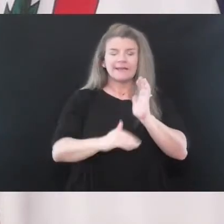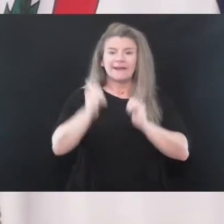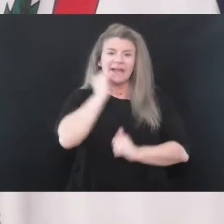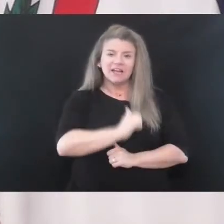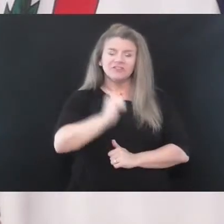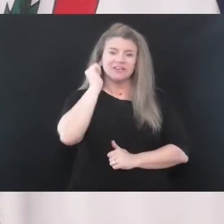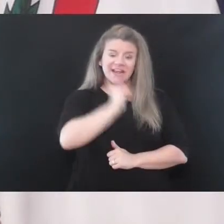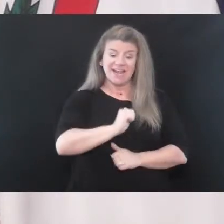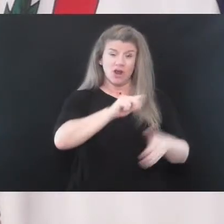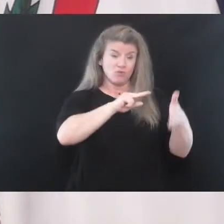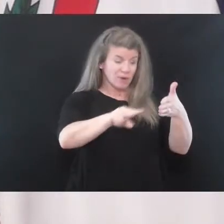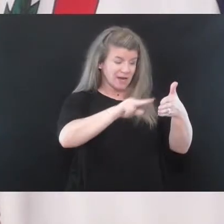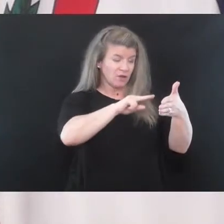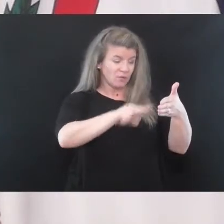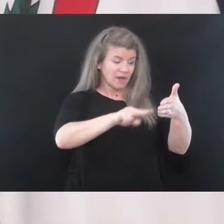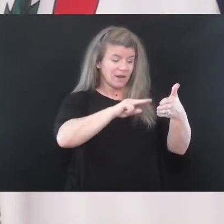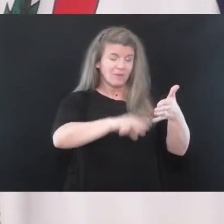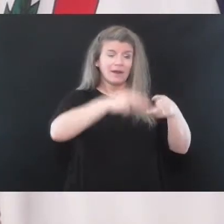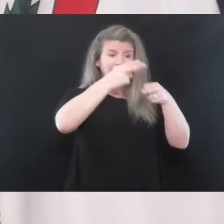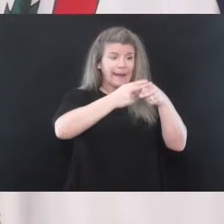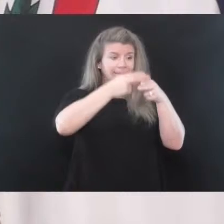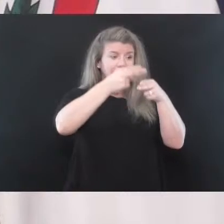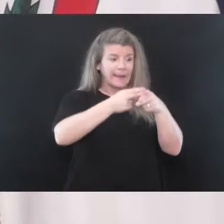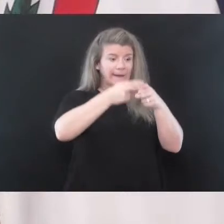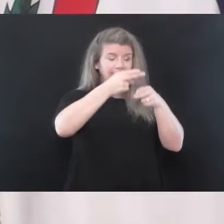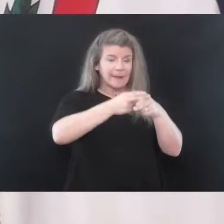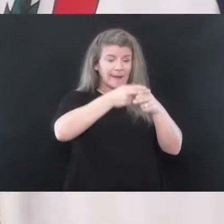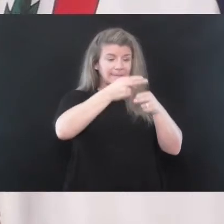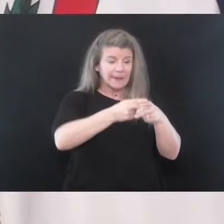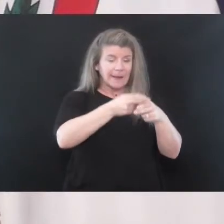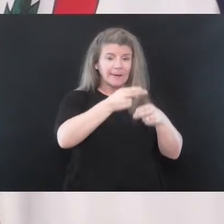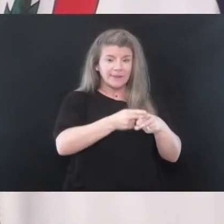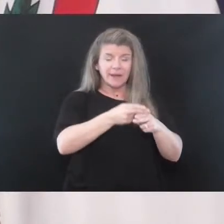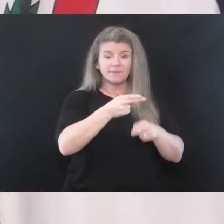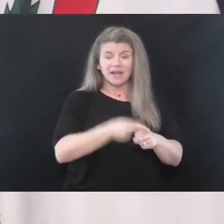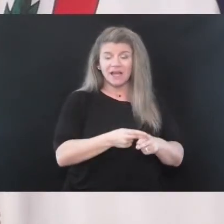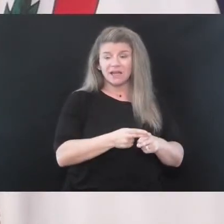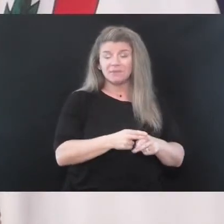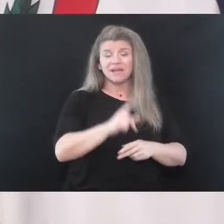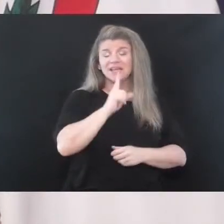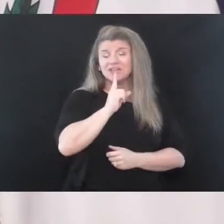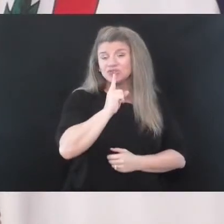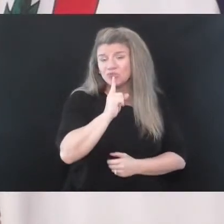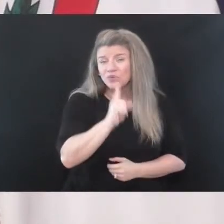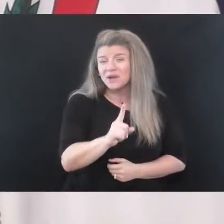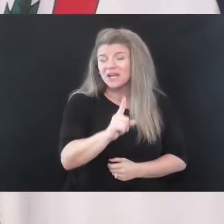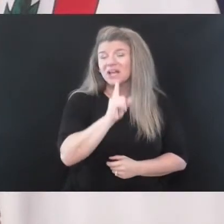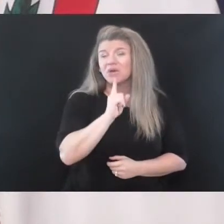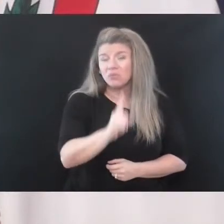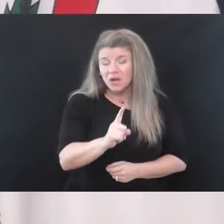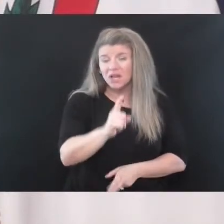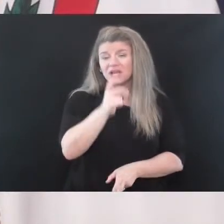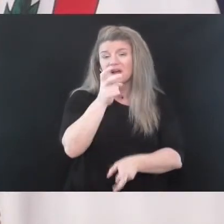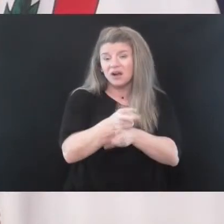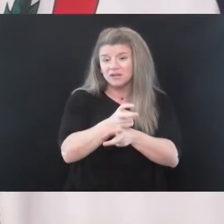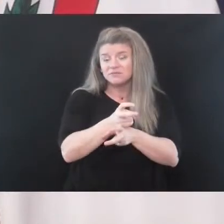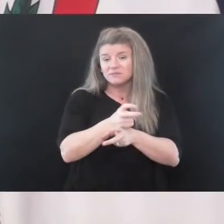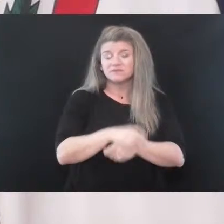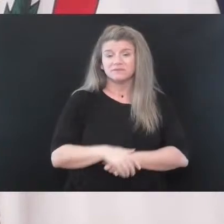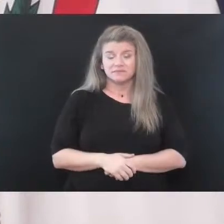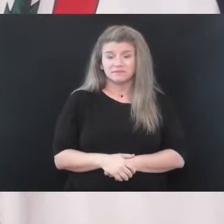and reading name after name after name after name is really, really, really tough.